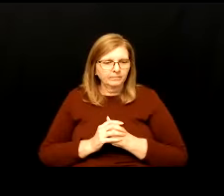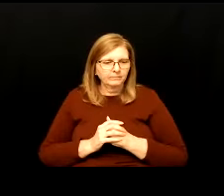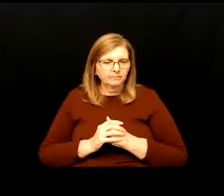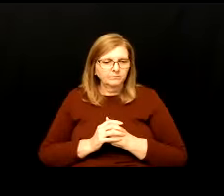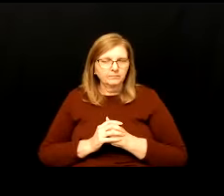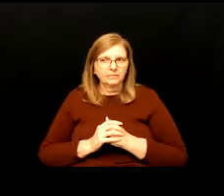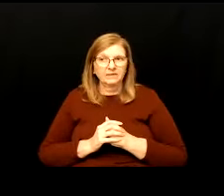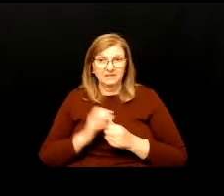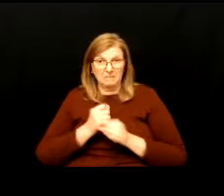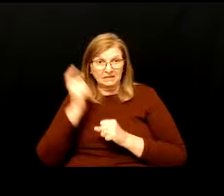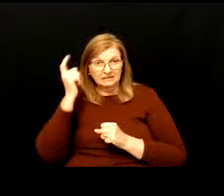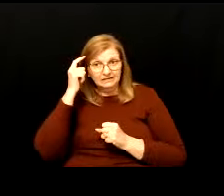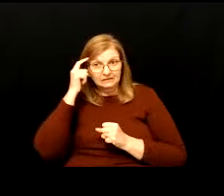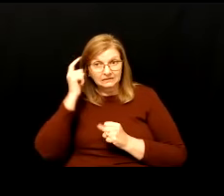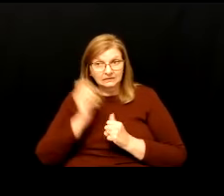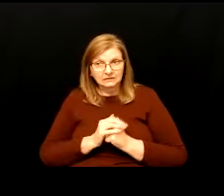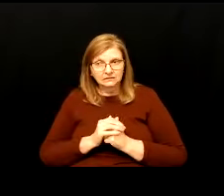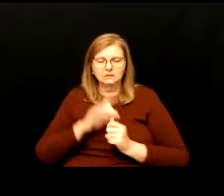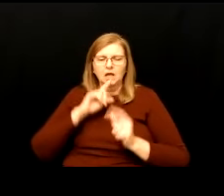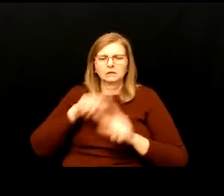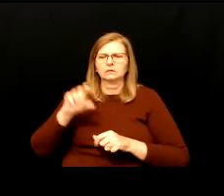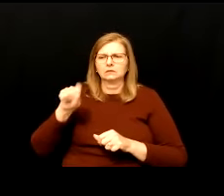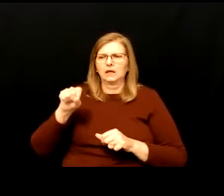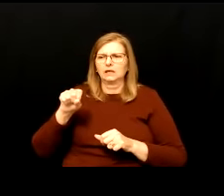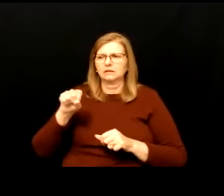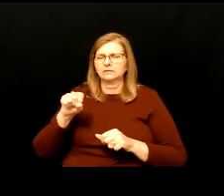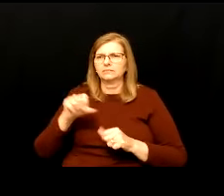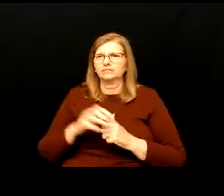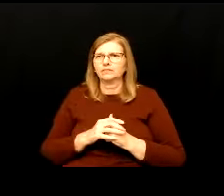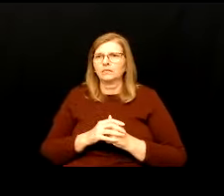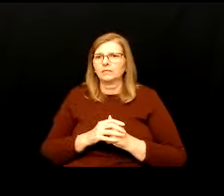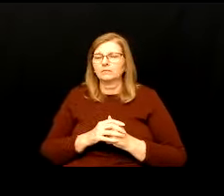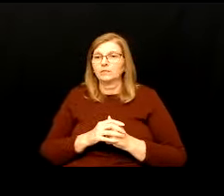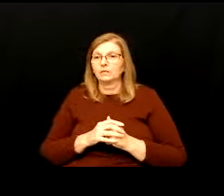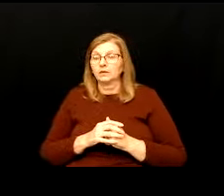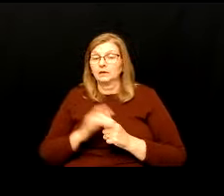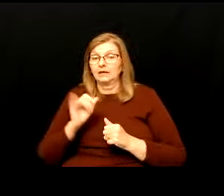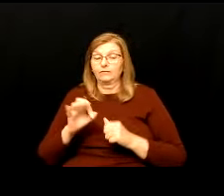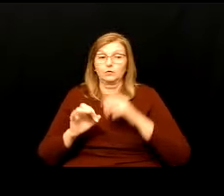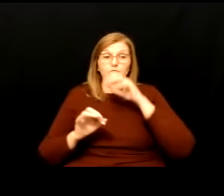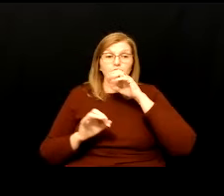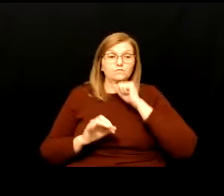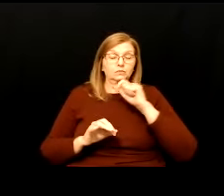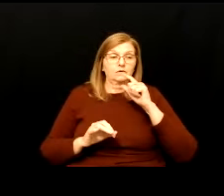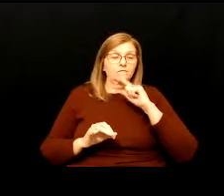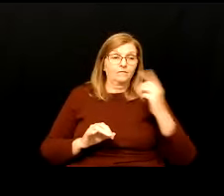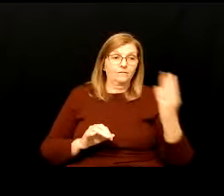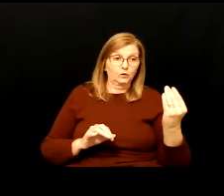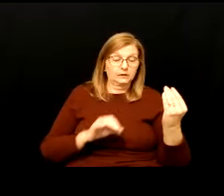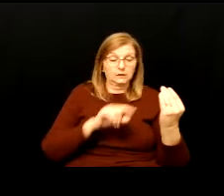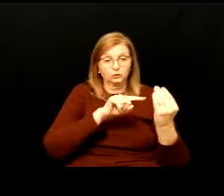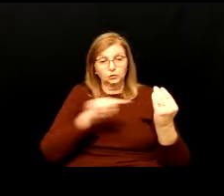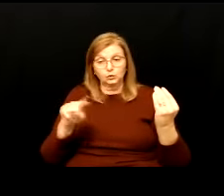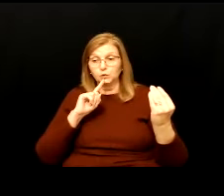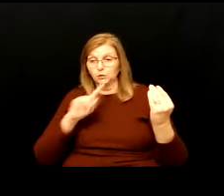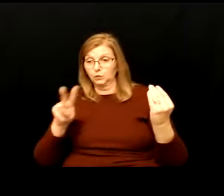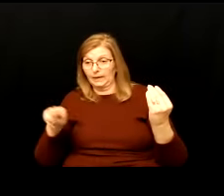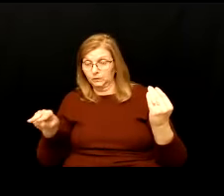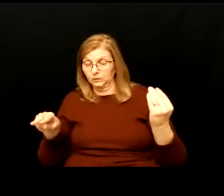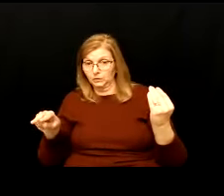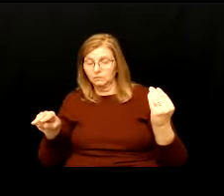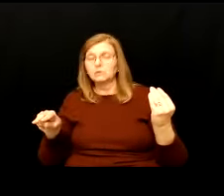Does that make sense? Yeah, so I want to share Yes, with you, and Rachel, so if they're within 14 to 22,